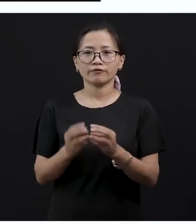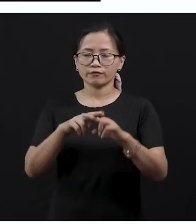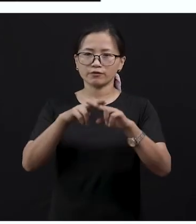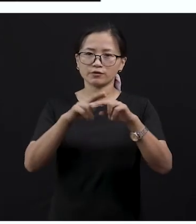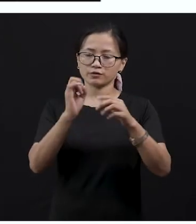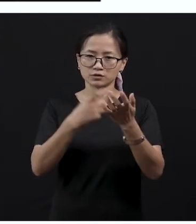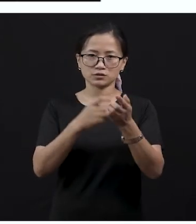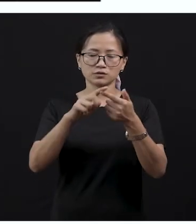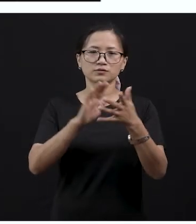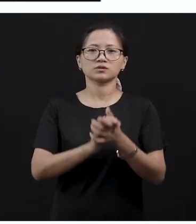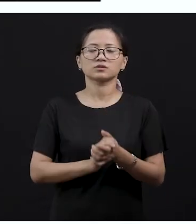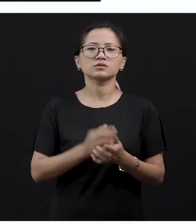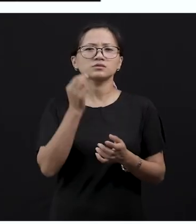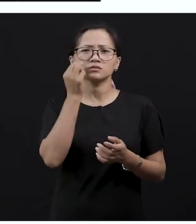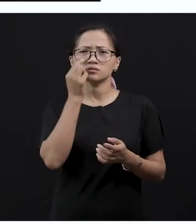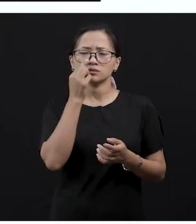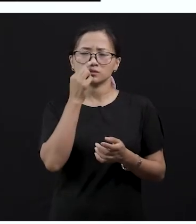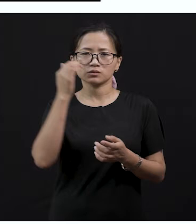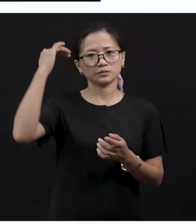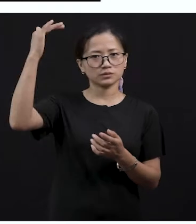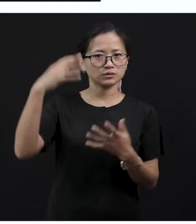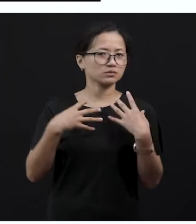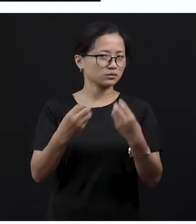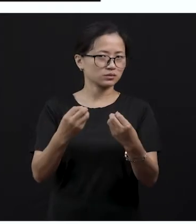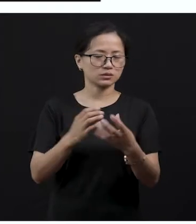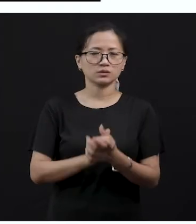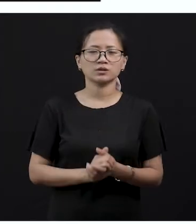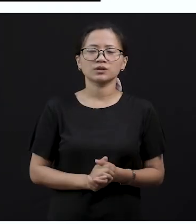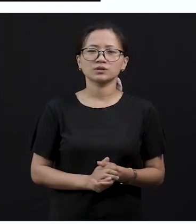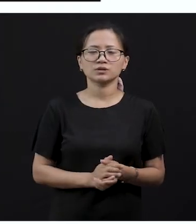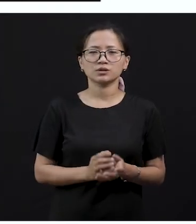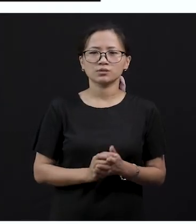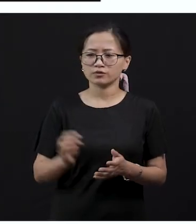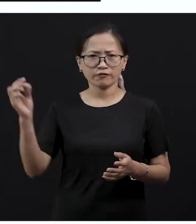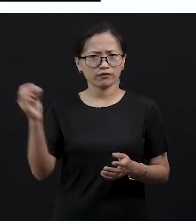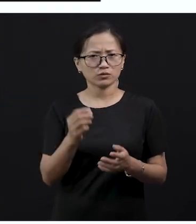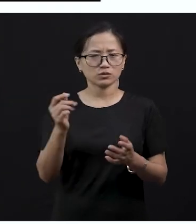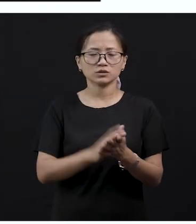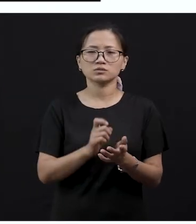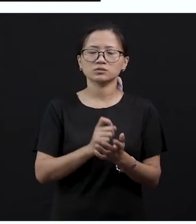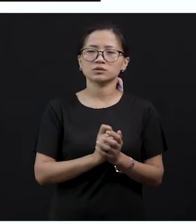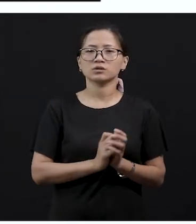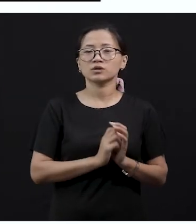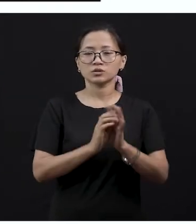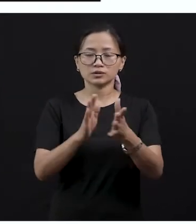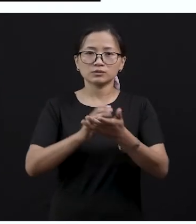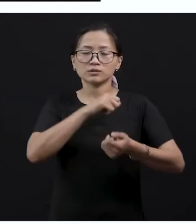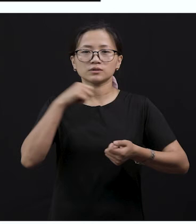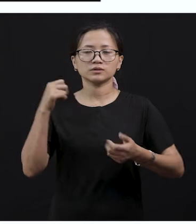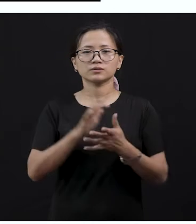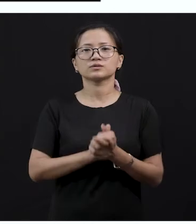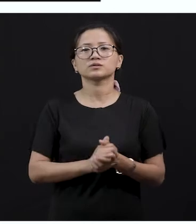did not want to die even after their husband dies, but they were forced to die along with their husband, and that also